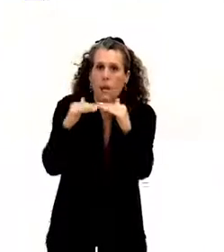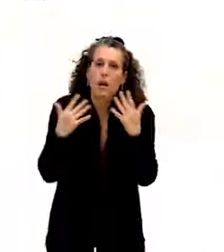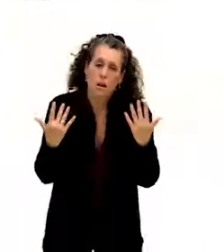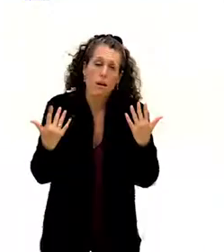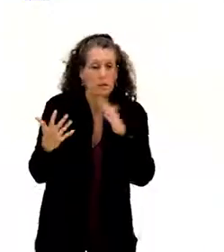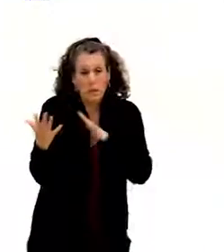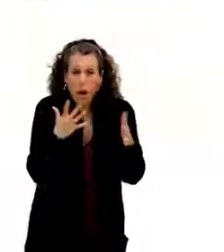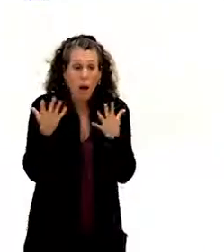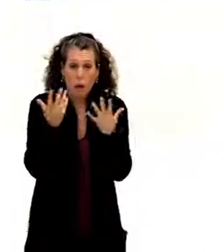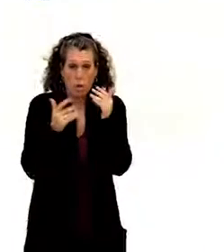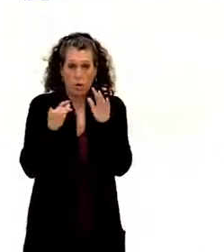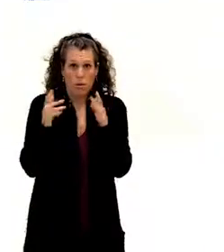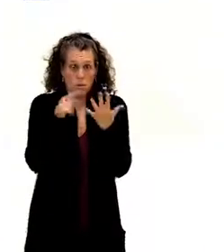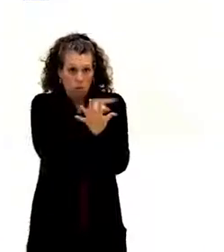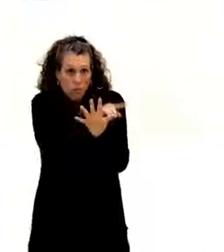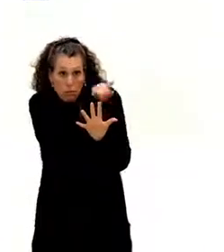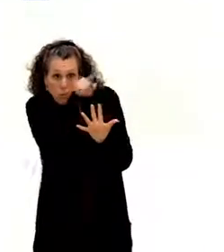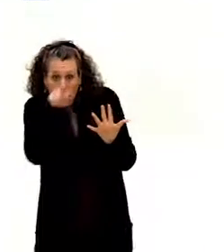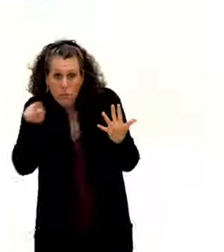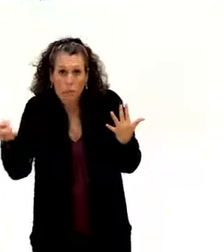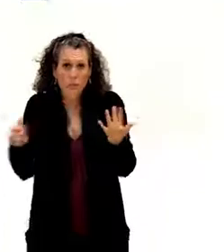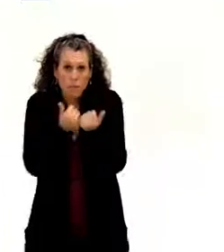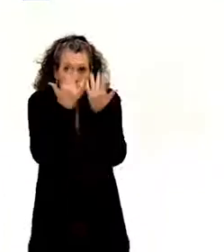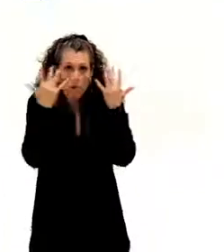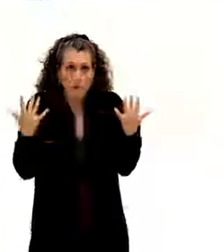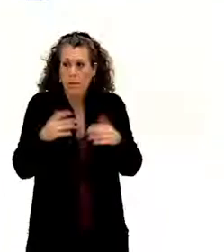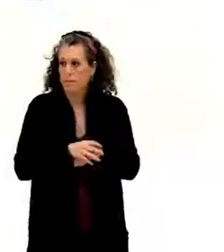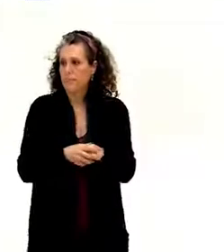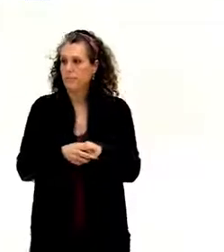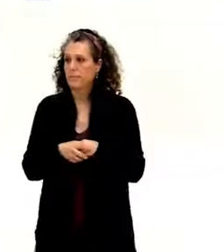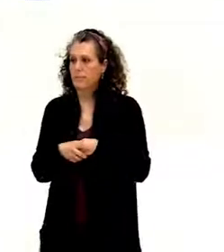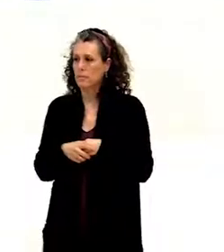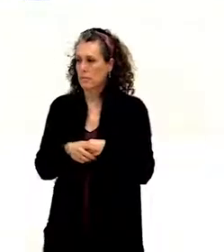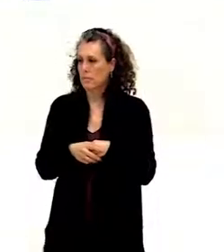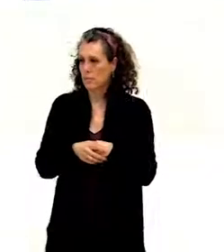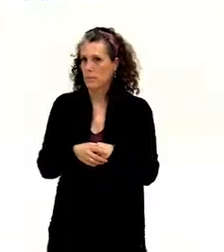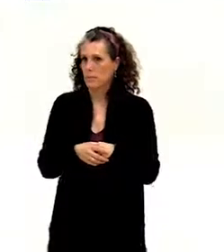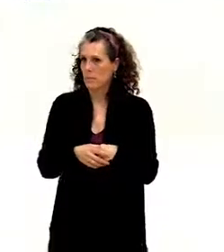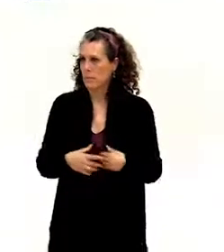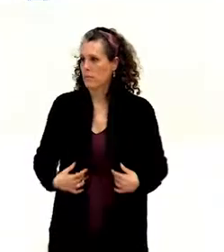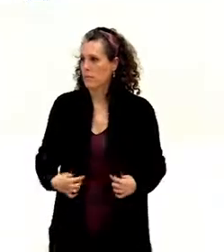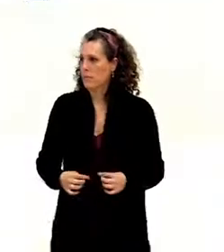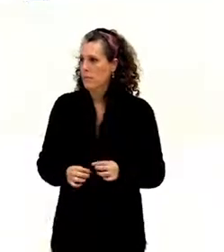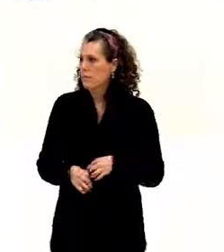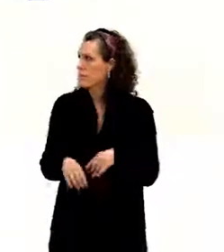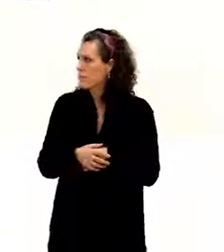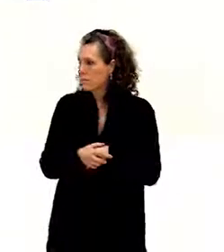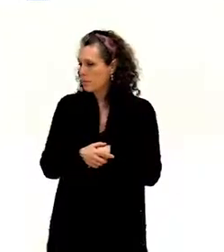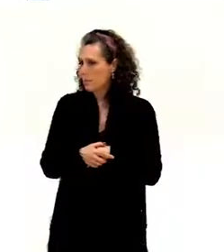for these services. We thought about that quite often in the parliament when I had the honor to give